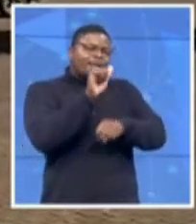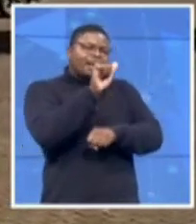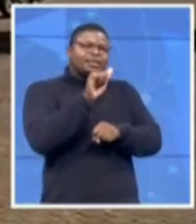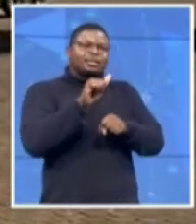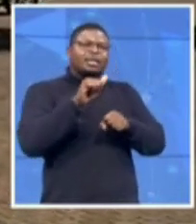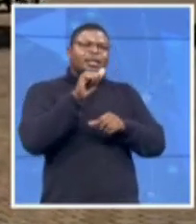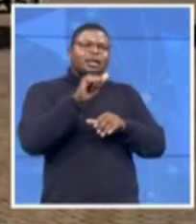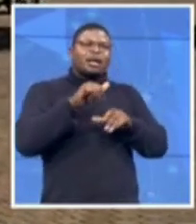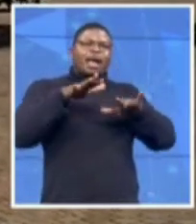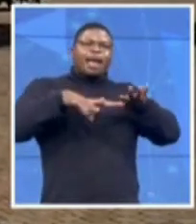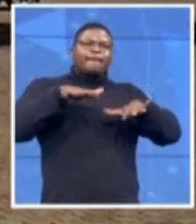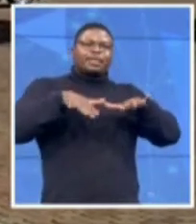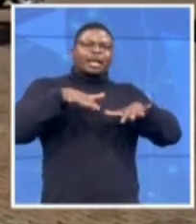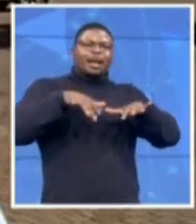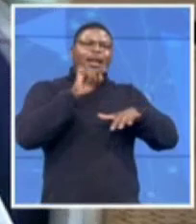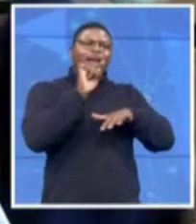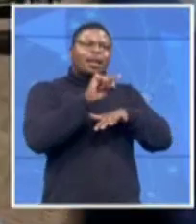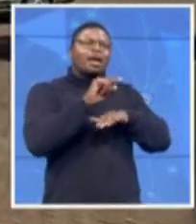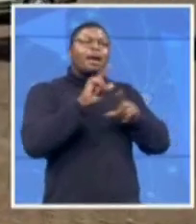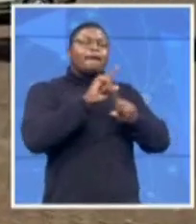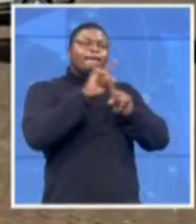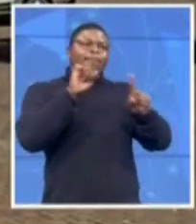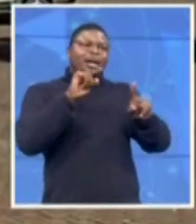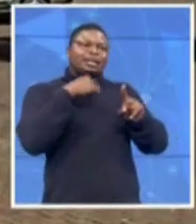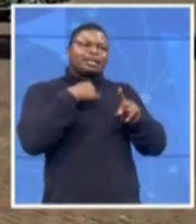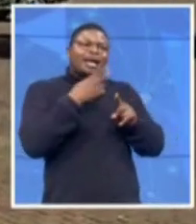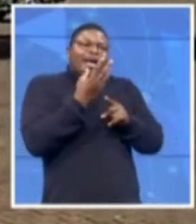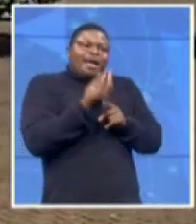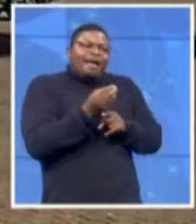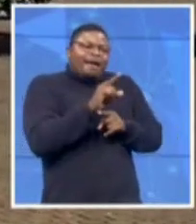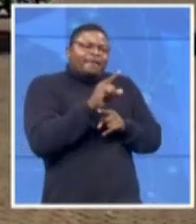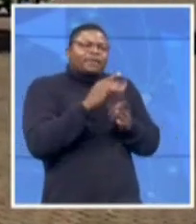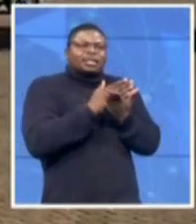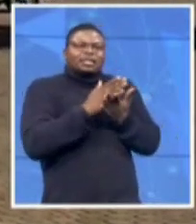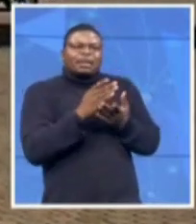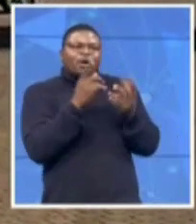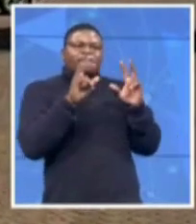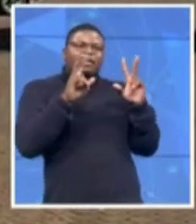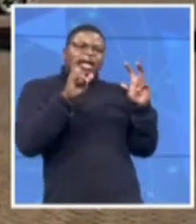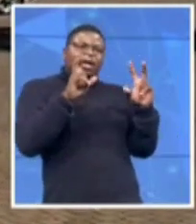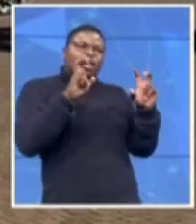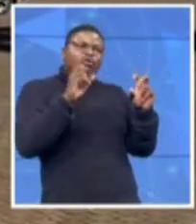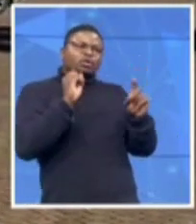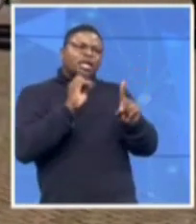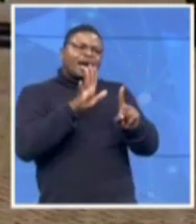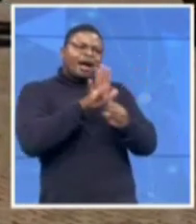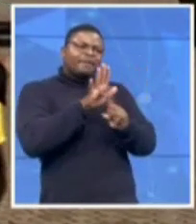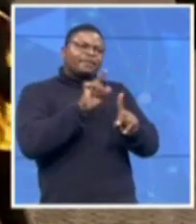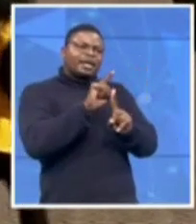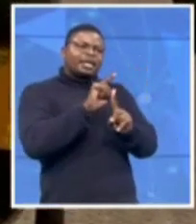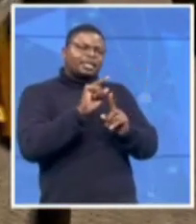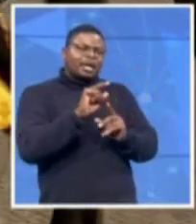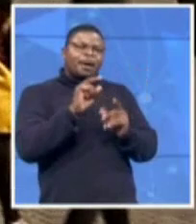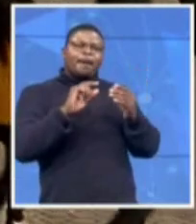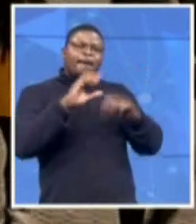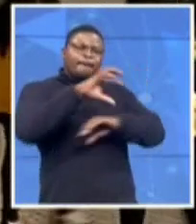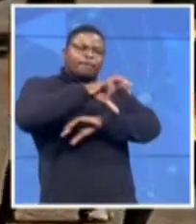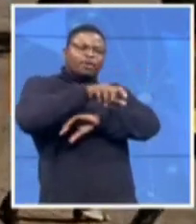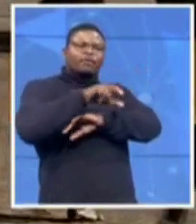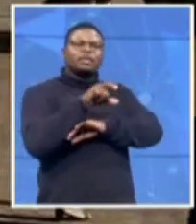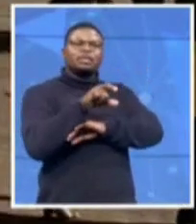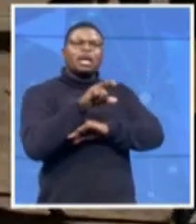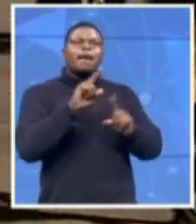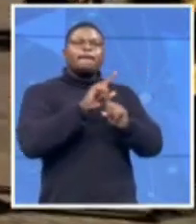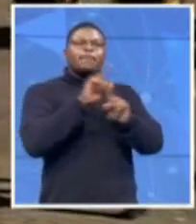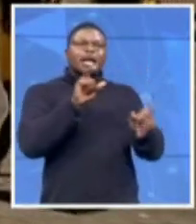of the issues that are affecting rather the whole province. Issues like people they were not able to start on time because of issues